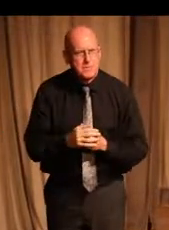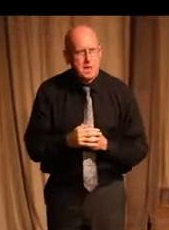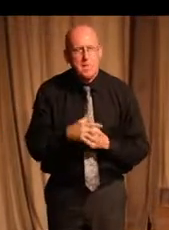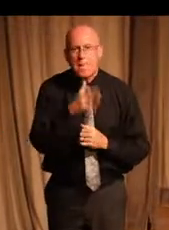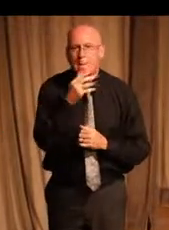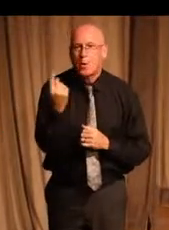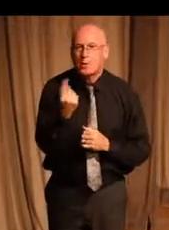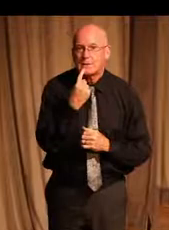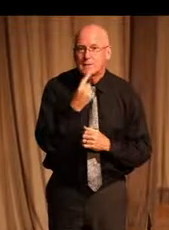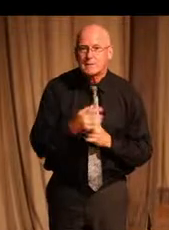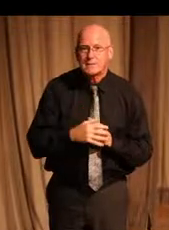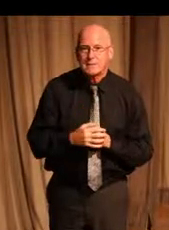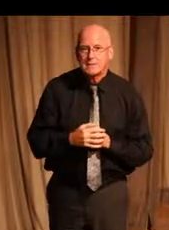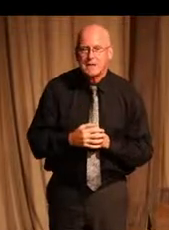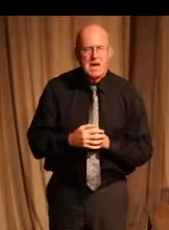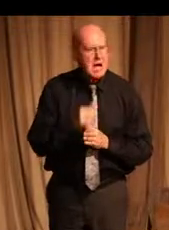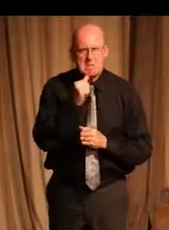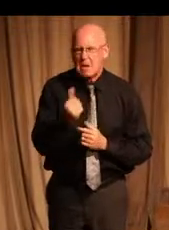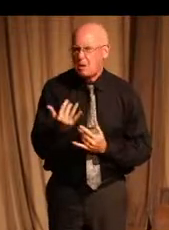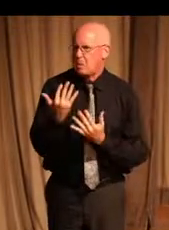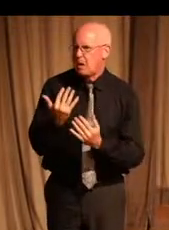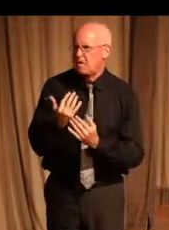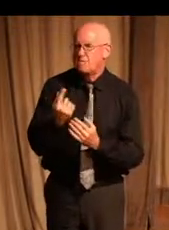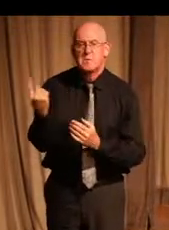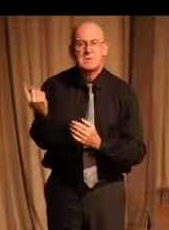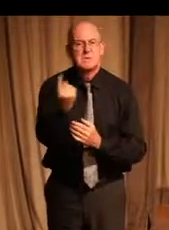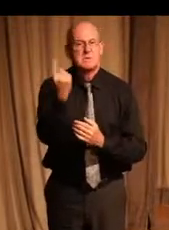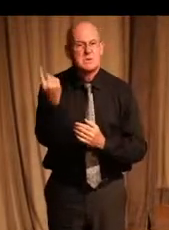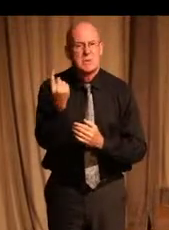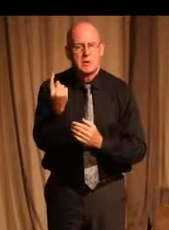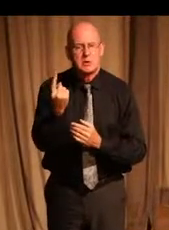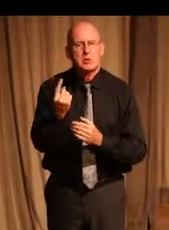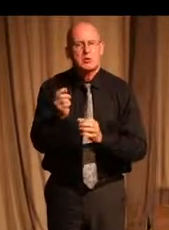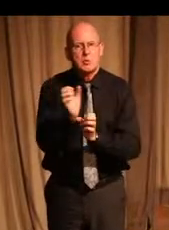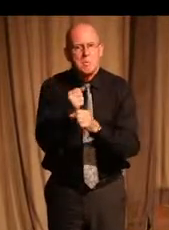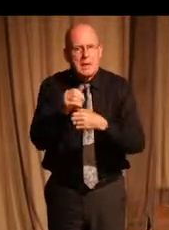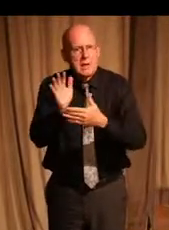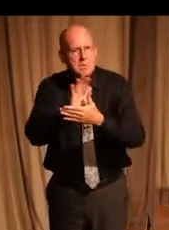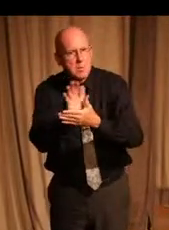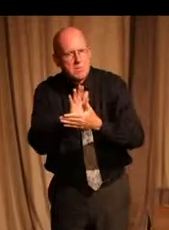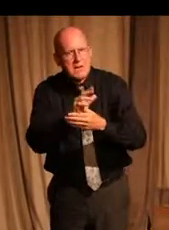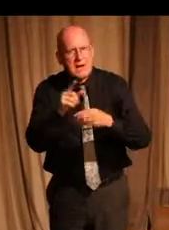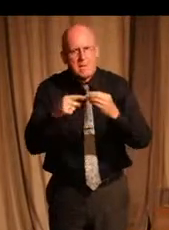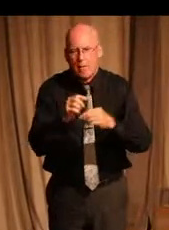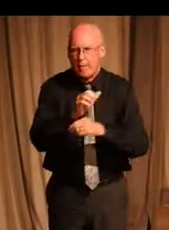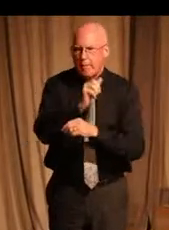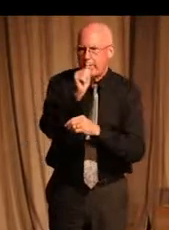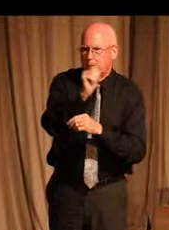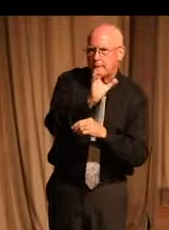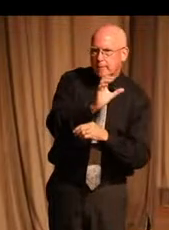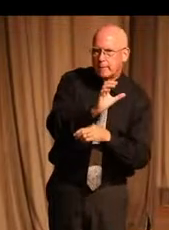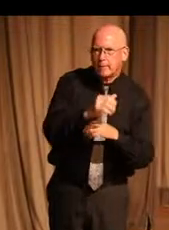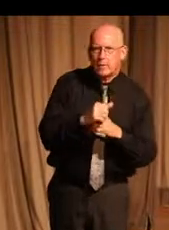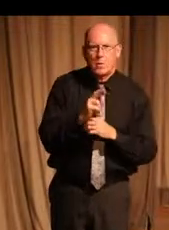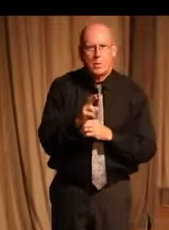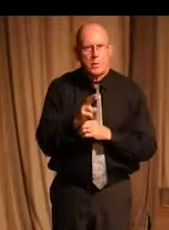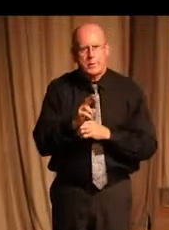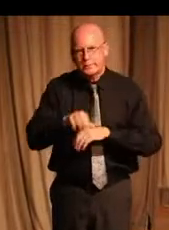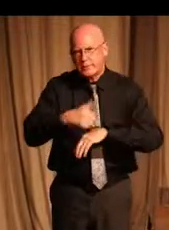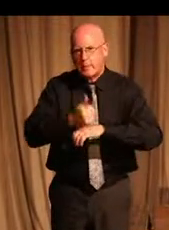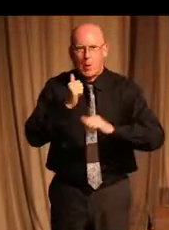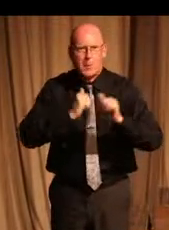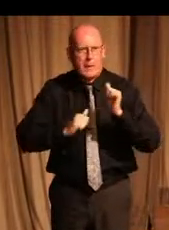said, I am not going to wait for someone to make a movie on Césaire, or to put it on